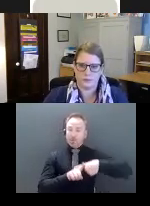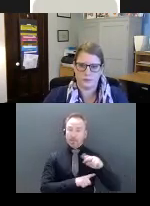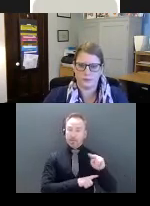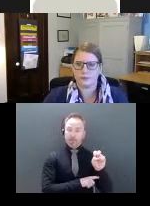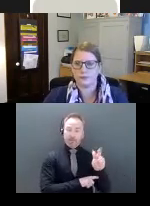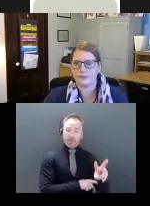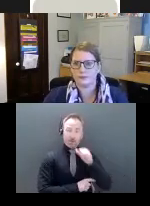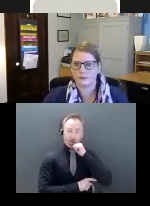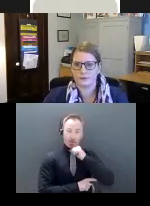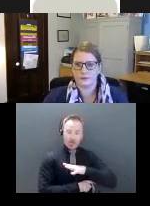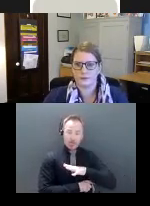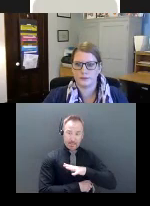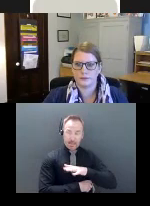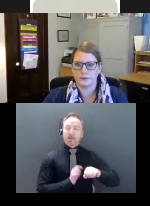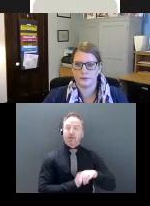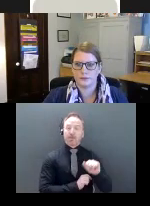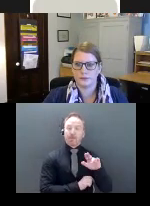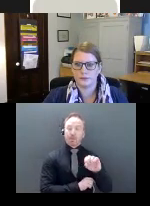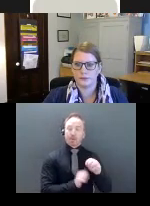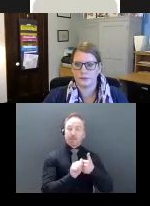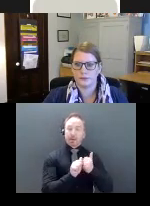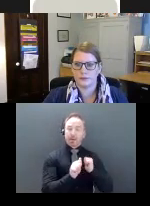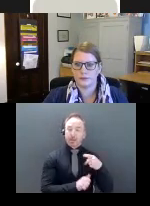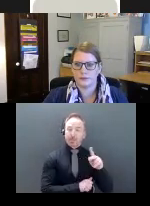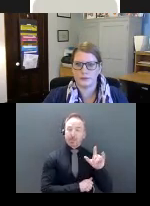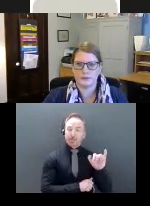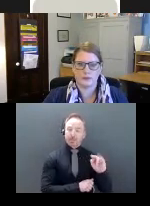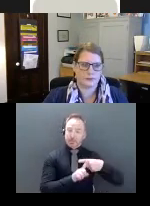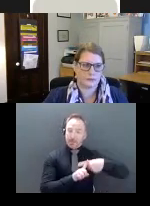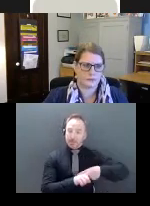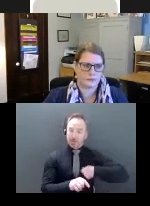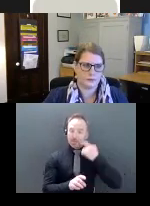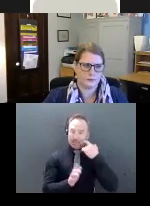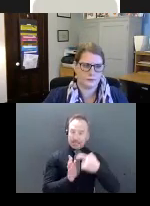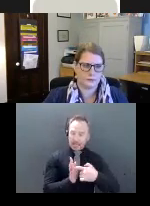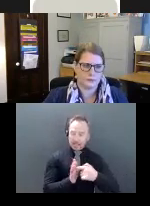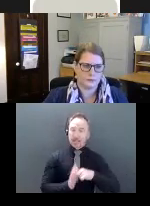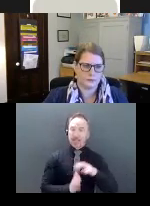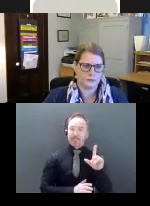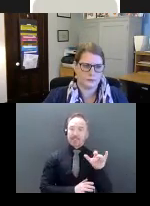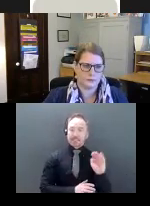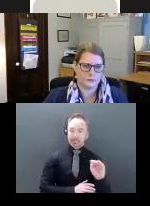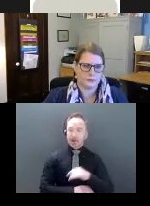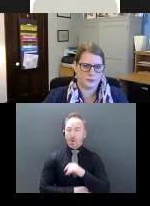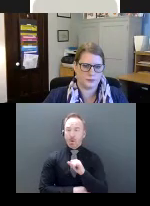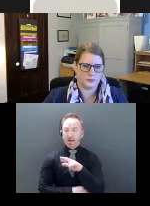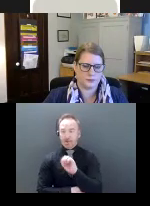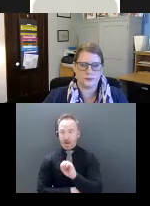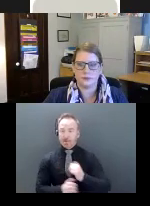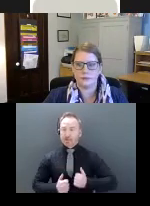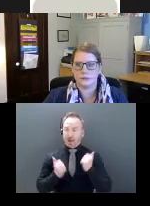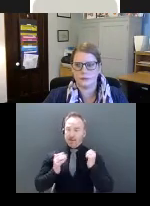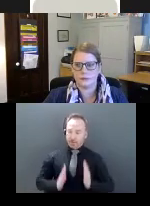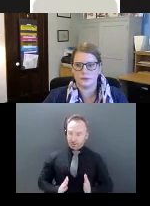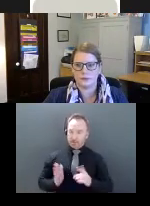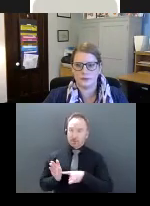Abuse Prevention Month, it's also in recognition for Victims and Survivors of Crime Week, which is